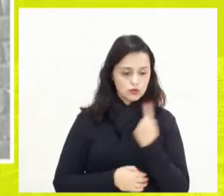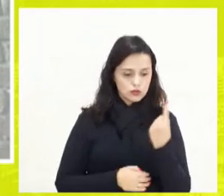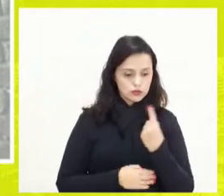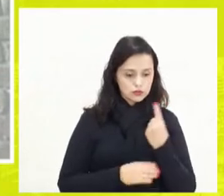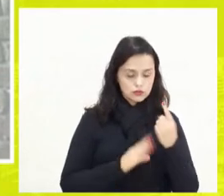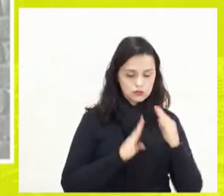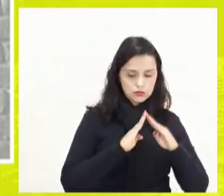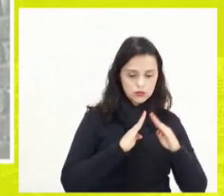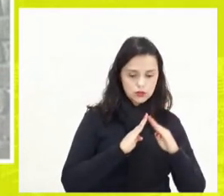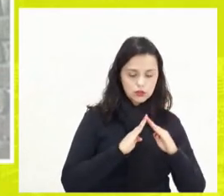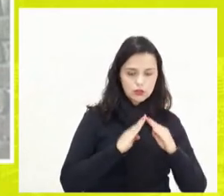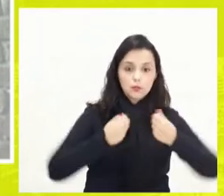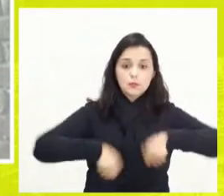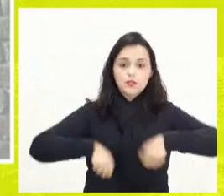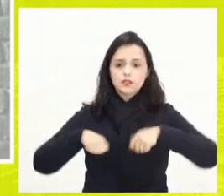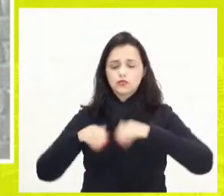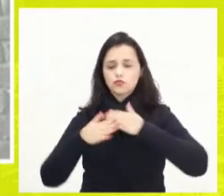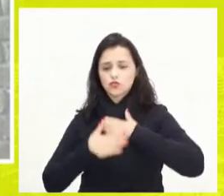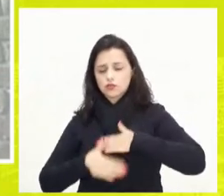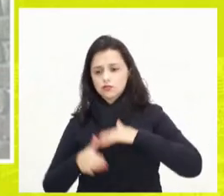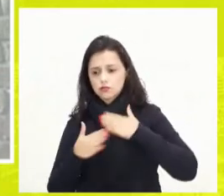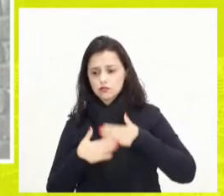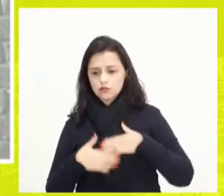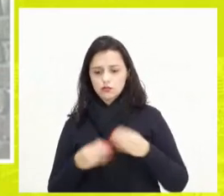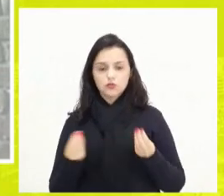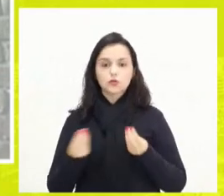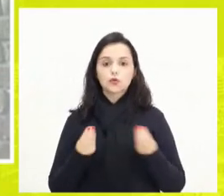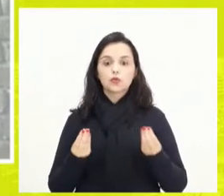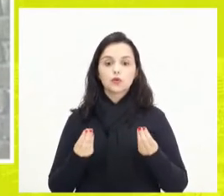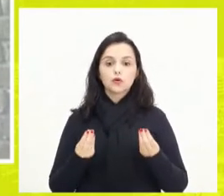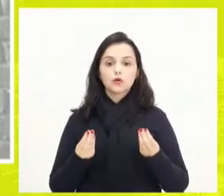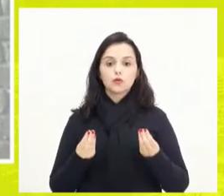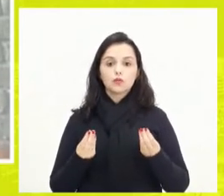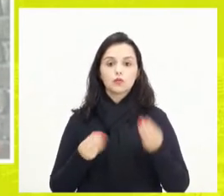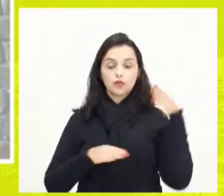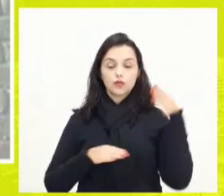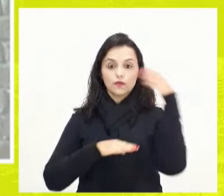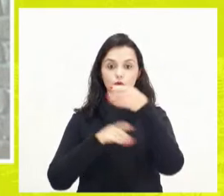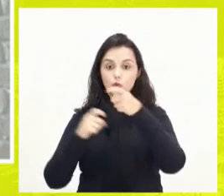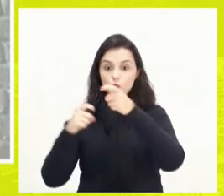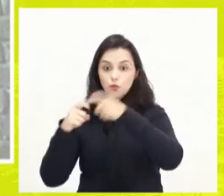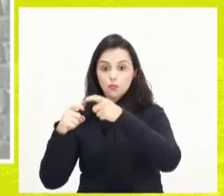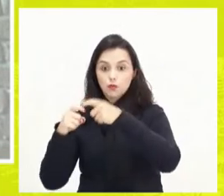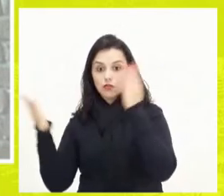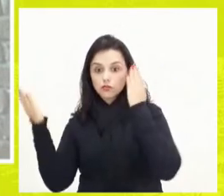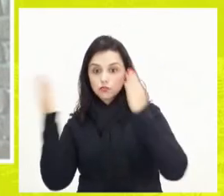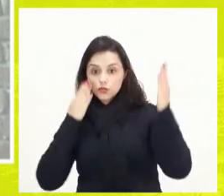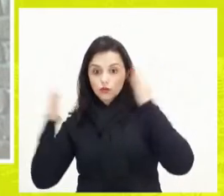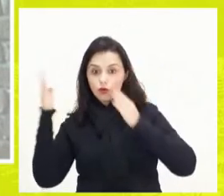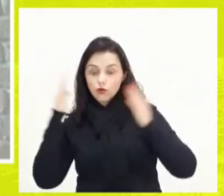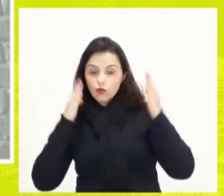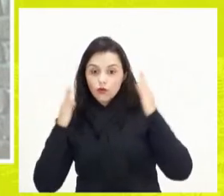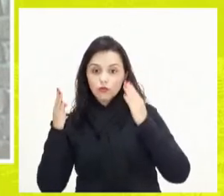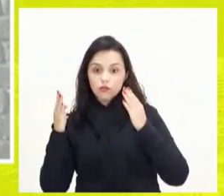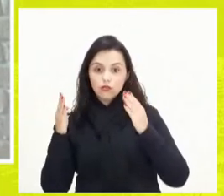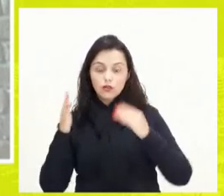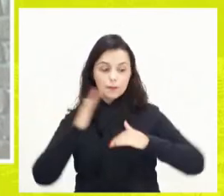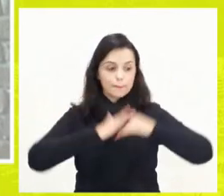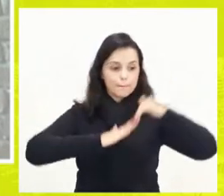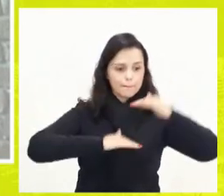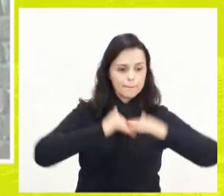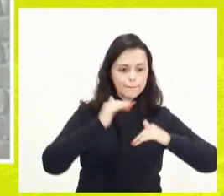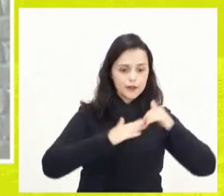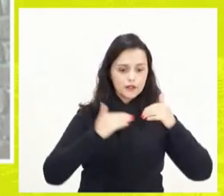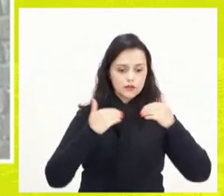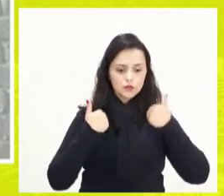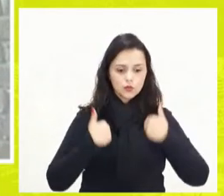off do i need to be alone a little bit do i need a break i mean do i need to to work with my therapist do i